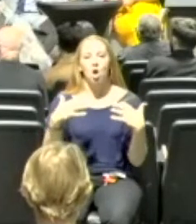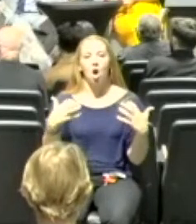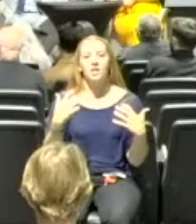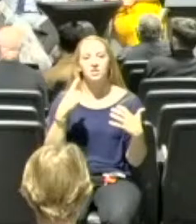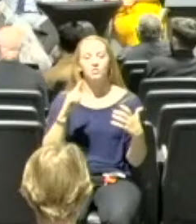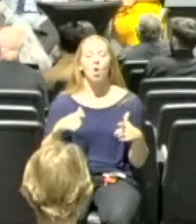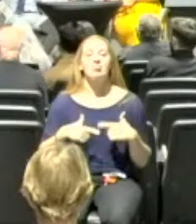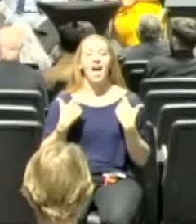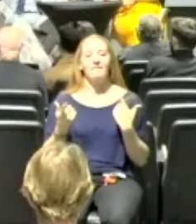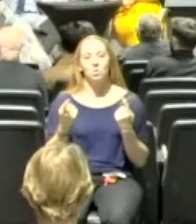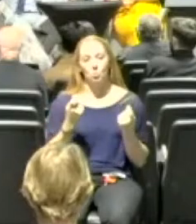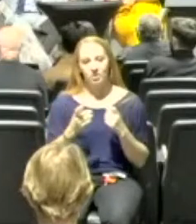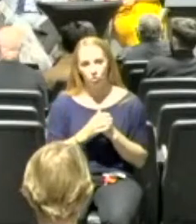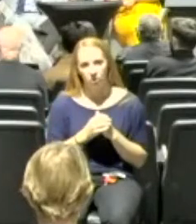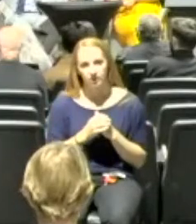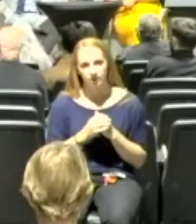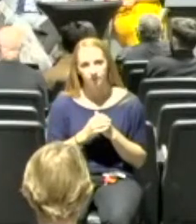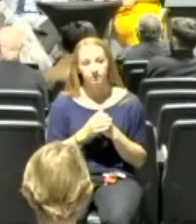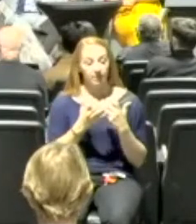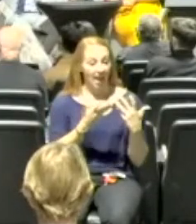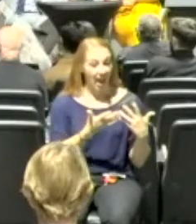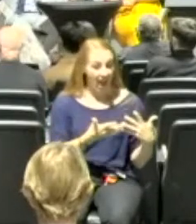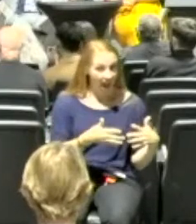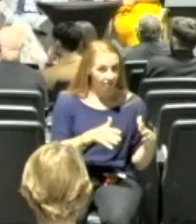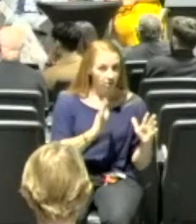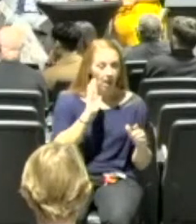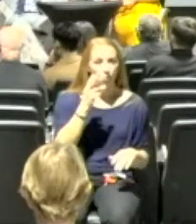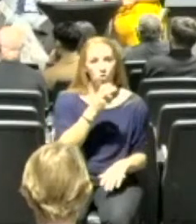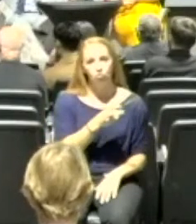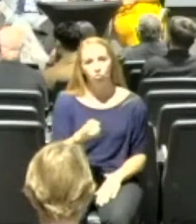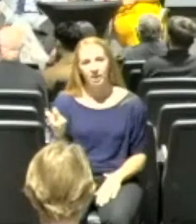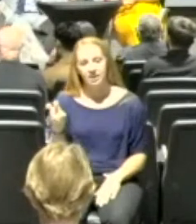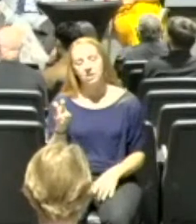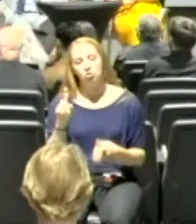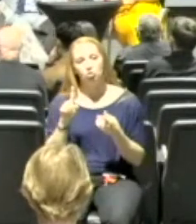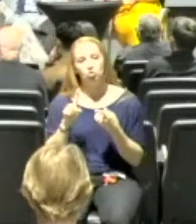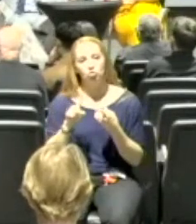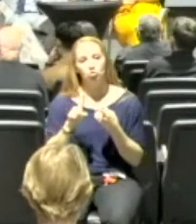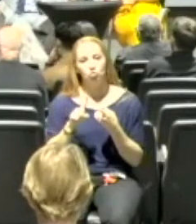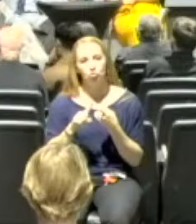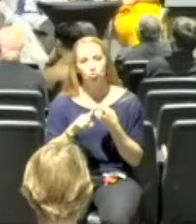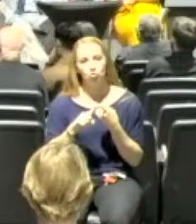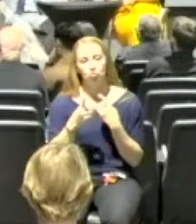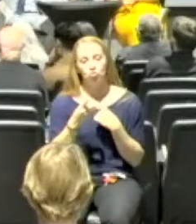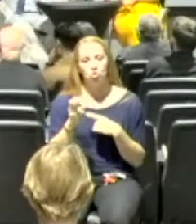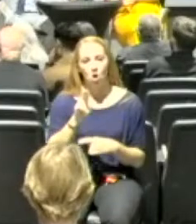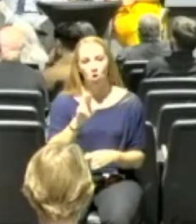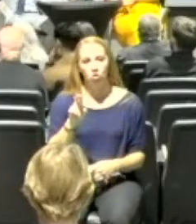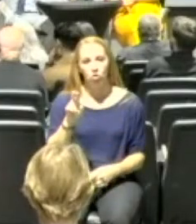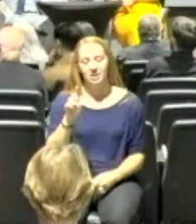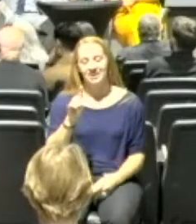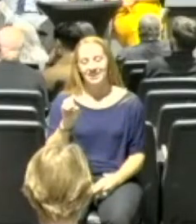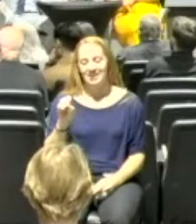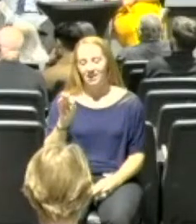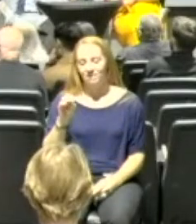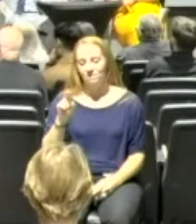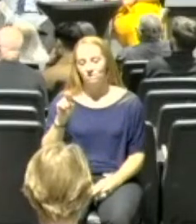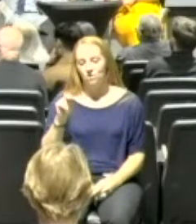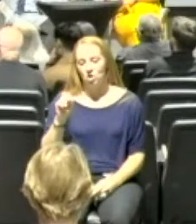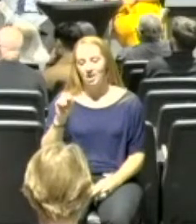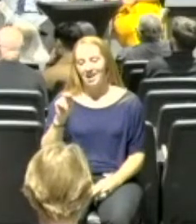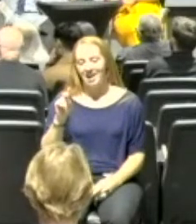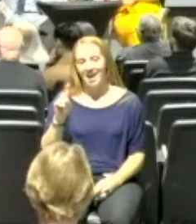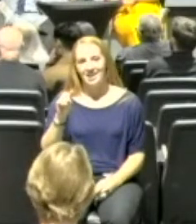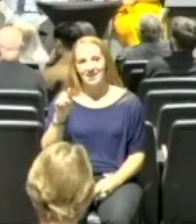live questions. And then after that, we'll be transitioning to Dr. Edith Fernandez to host the governance